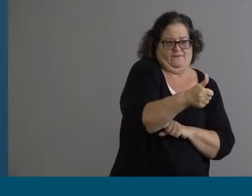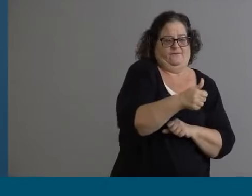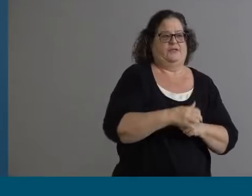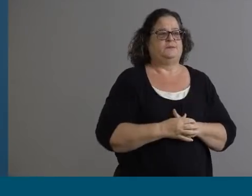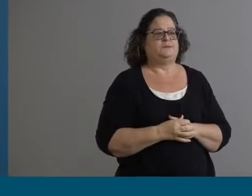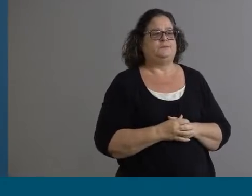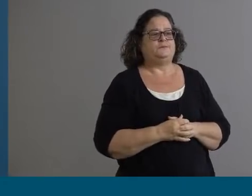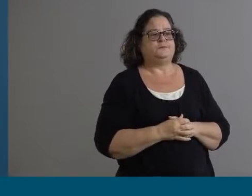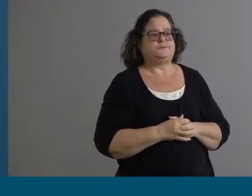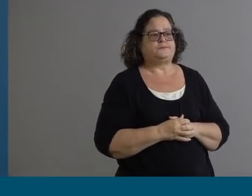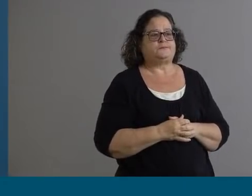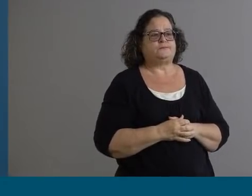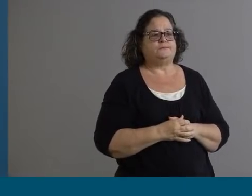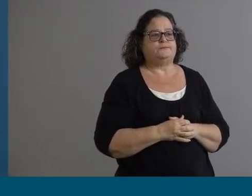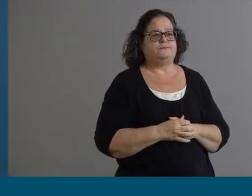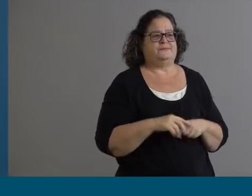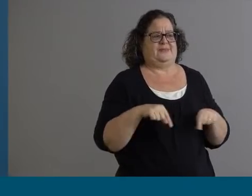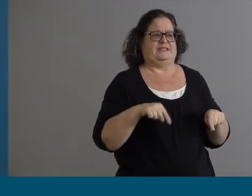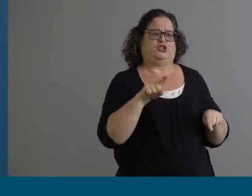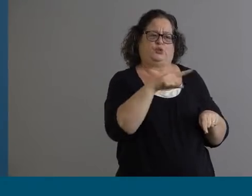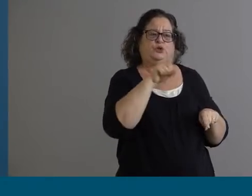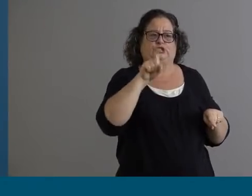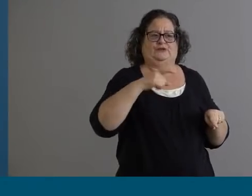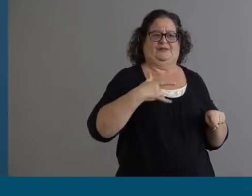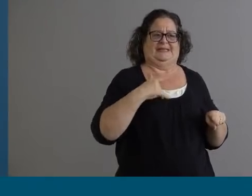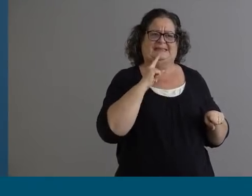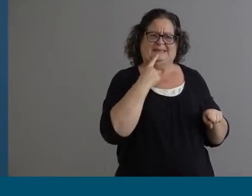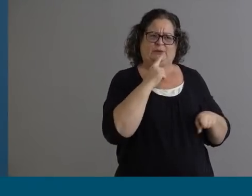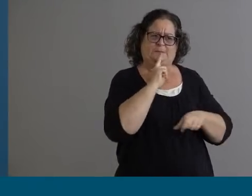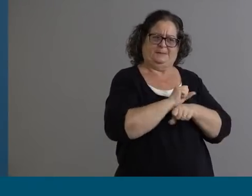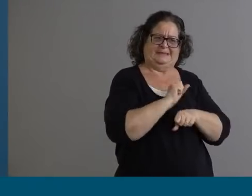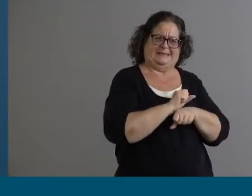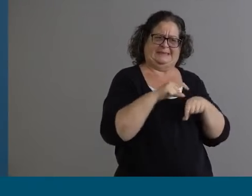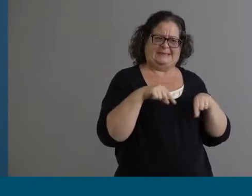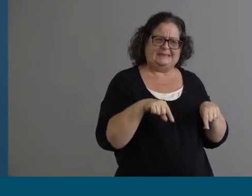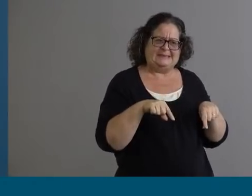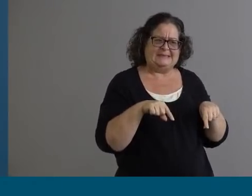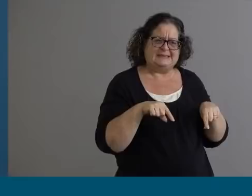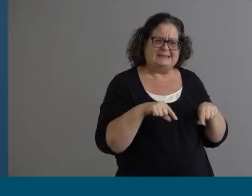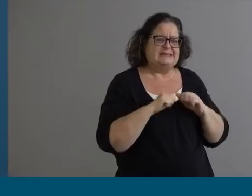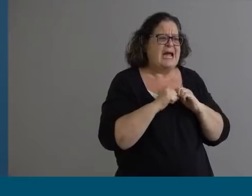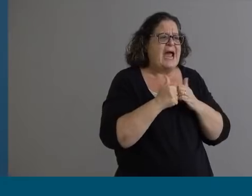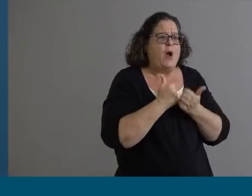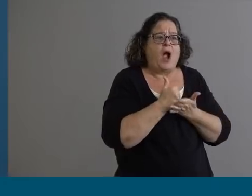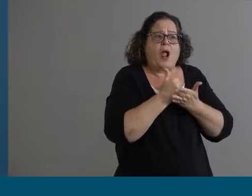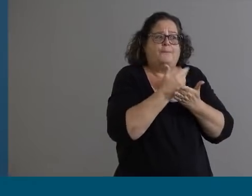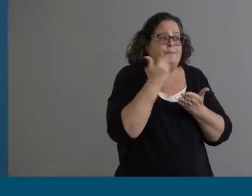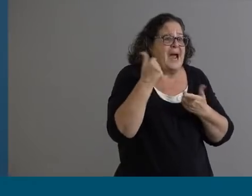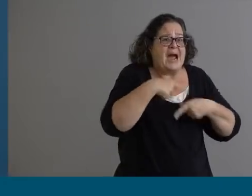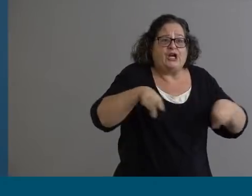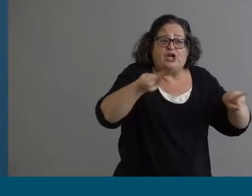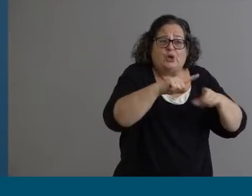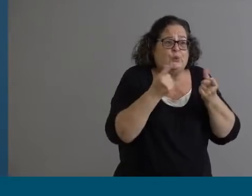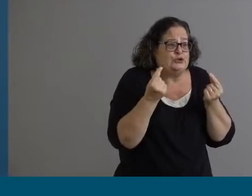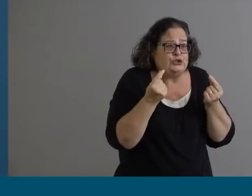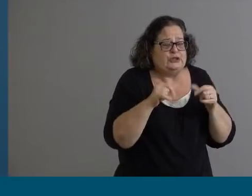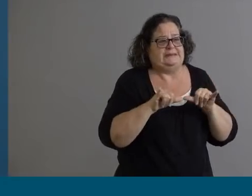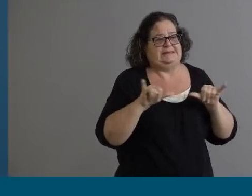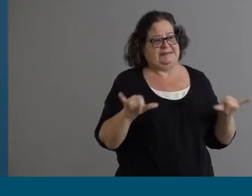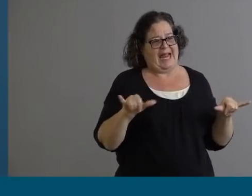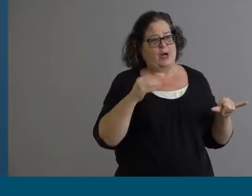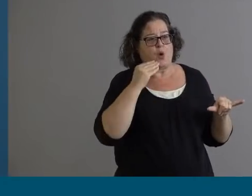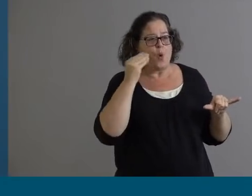can do that will help more than staying home. This idea of sacrificing is really